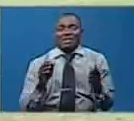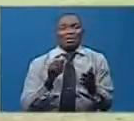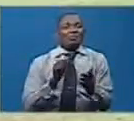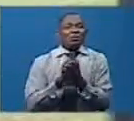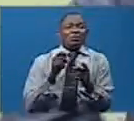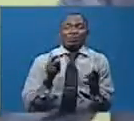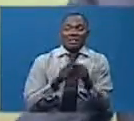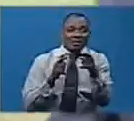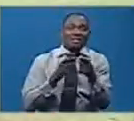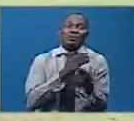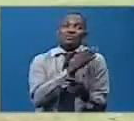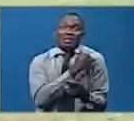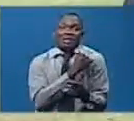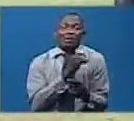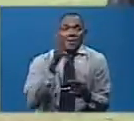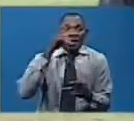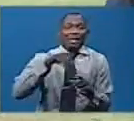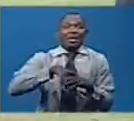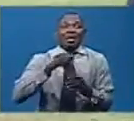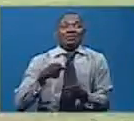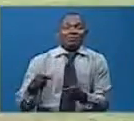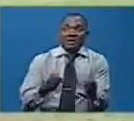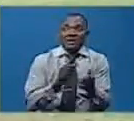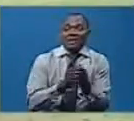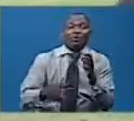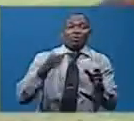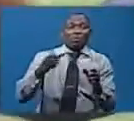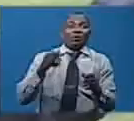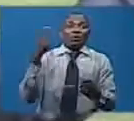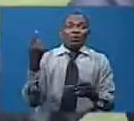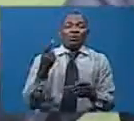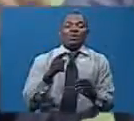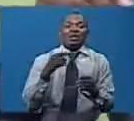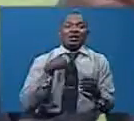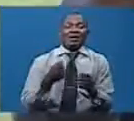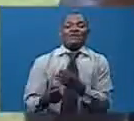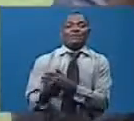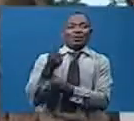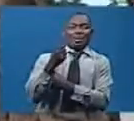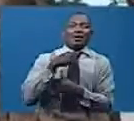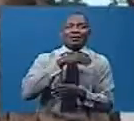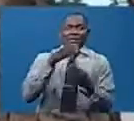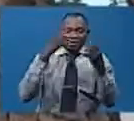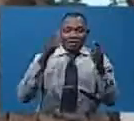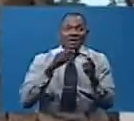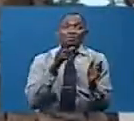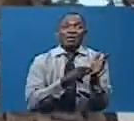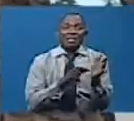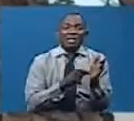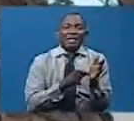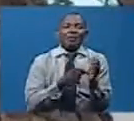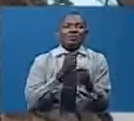upon. He reminds the man on the street that the Supreme Court is the only body that has the final say. The media is getting it